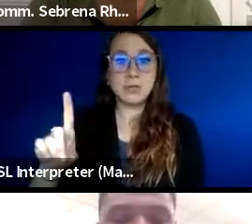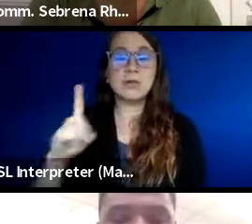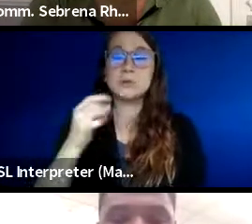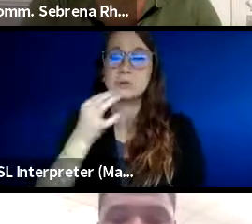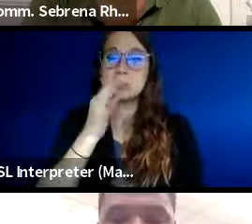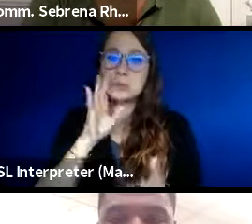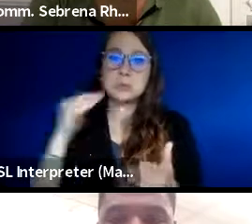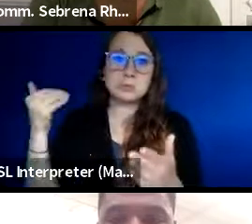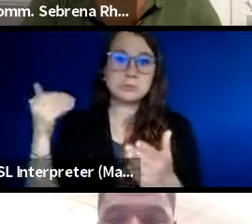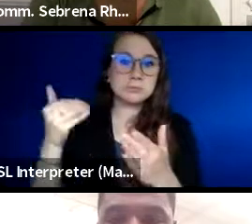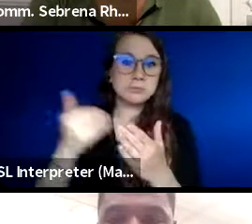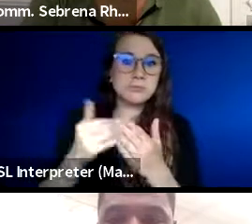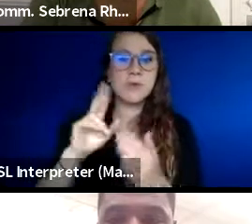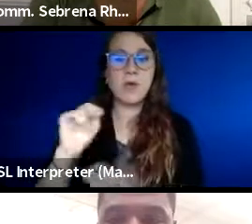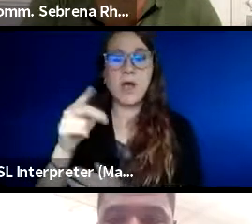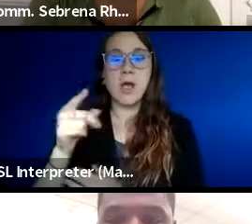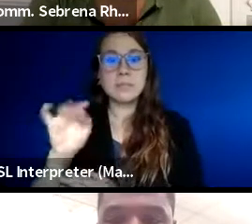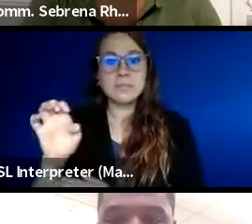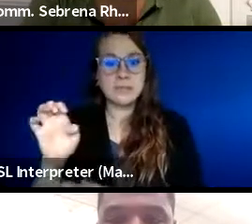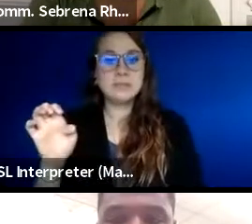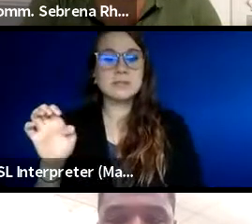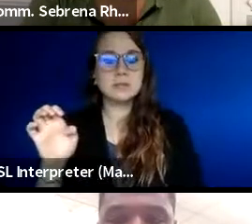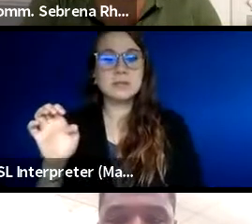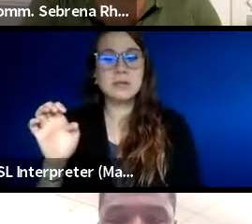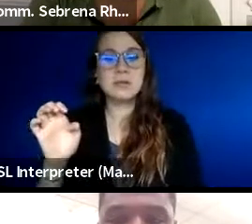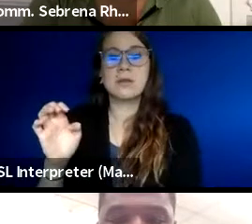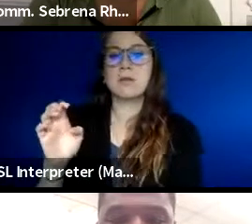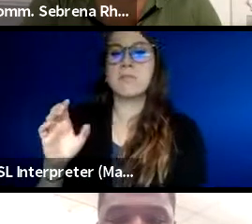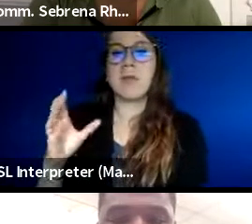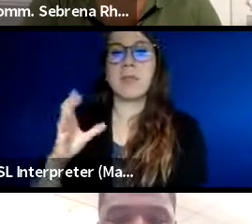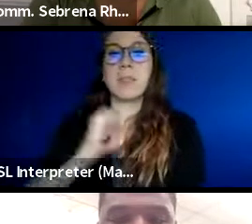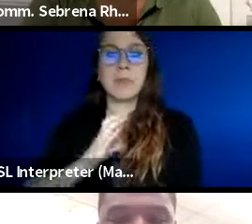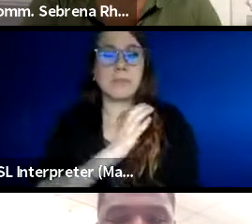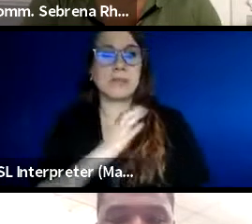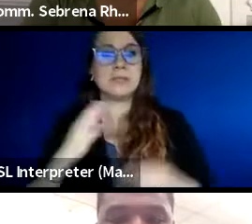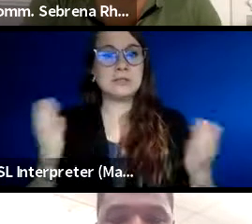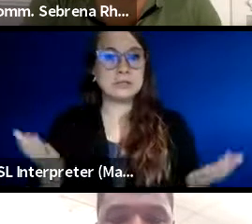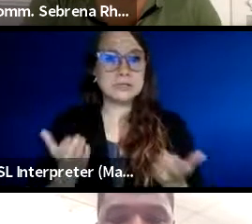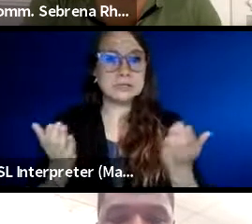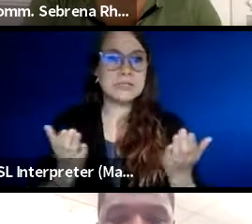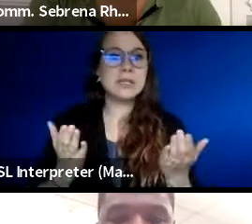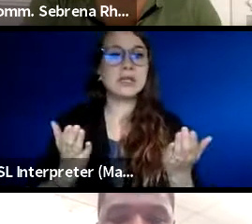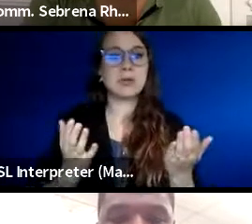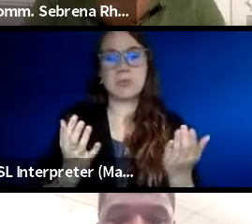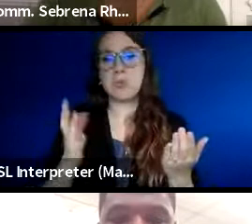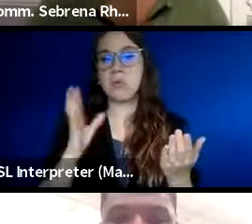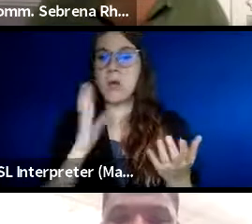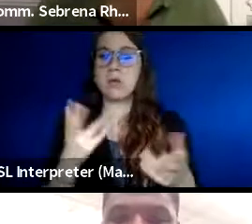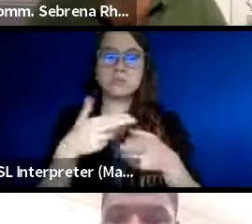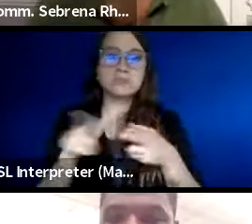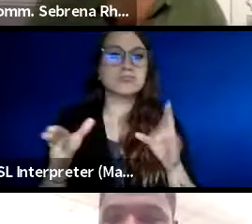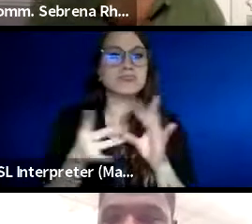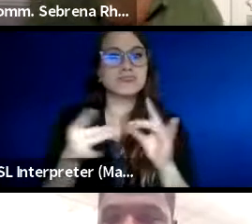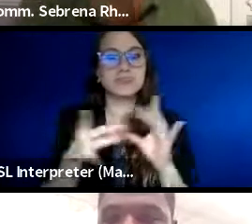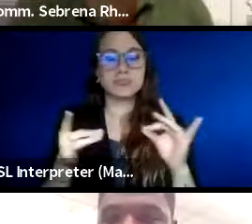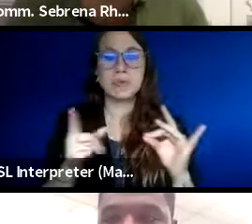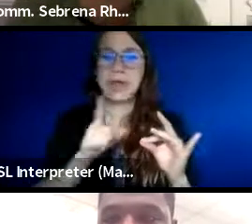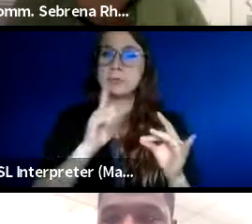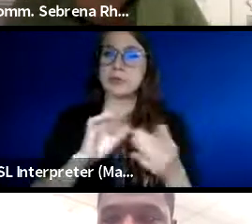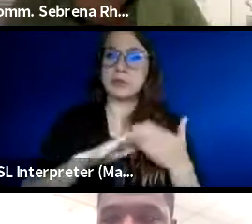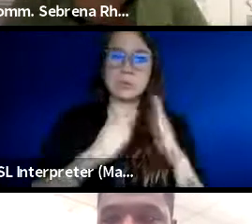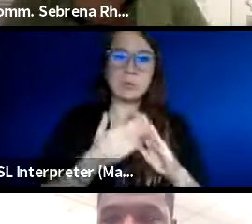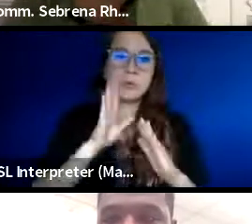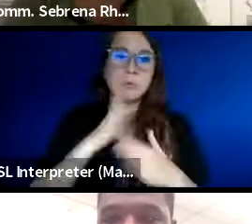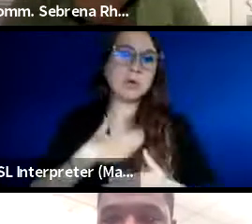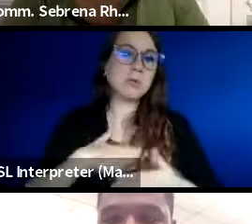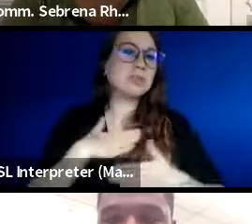for MPD's updates. So if the commander is here and would like to make some brief remarks, I'm sure the community would